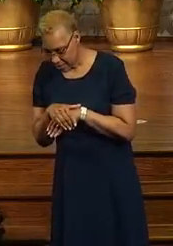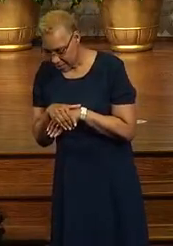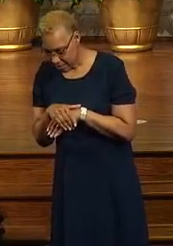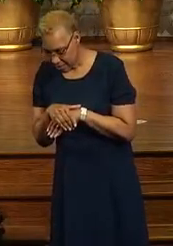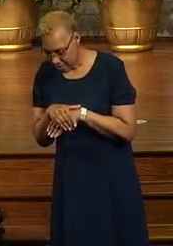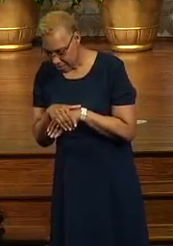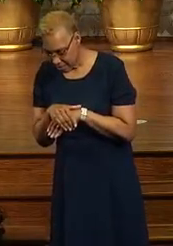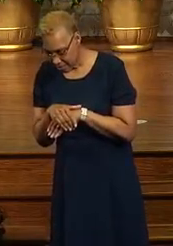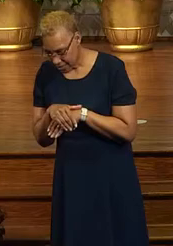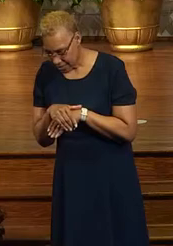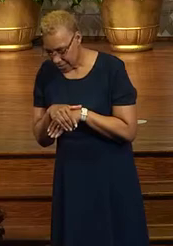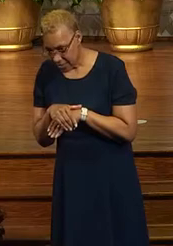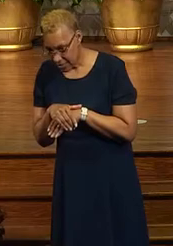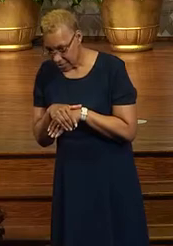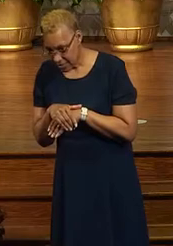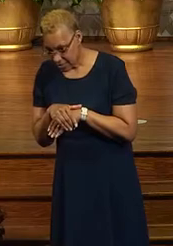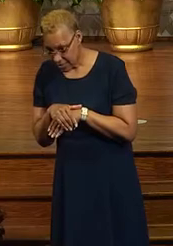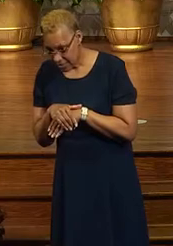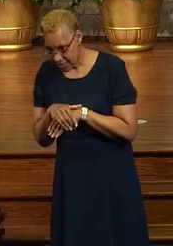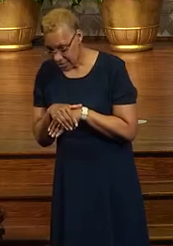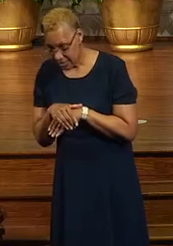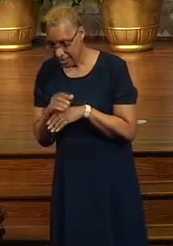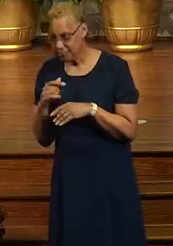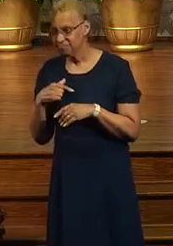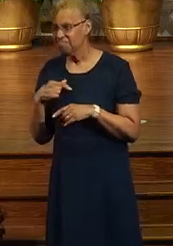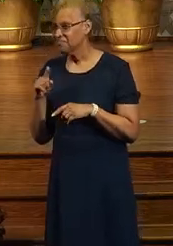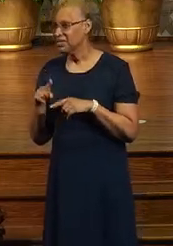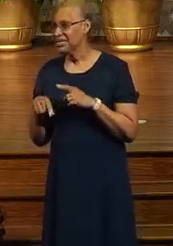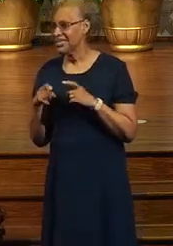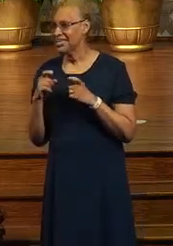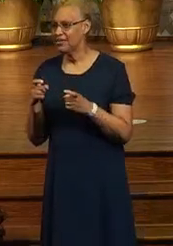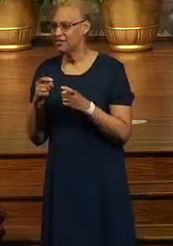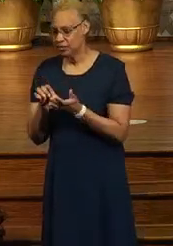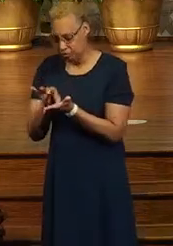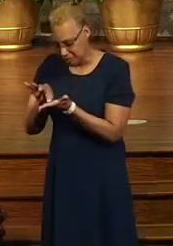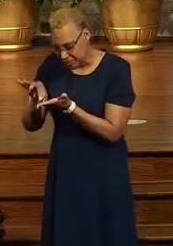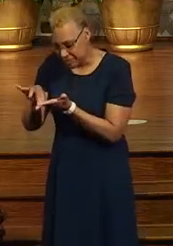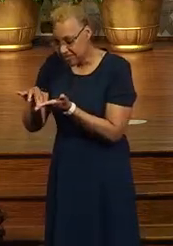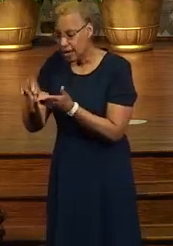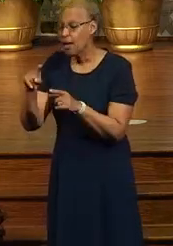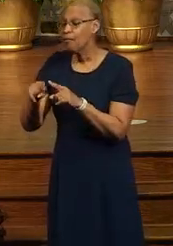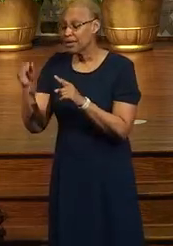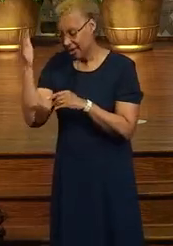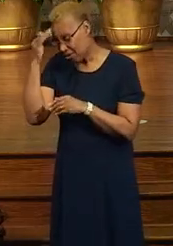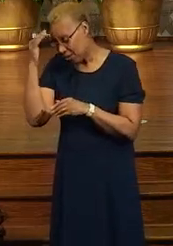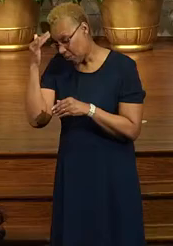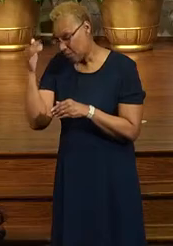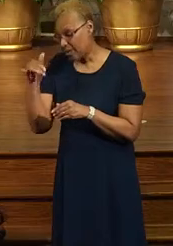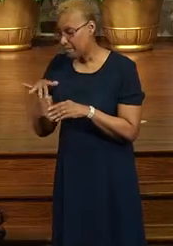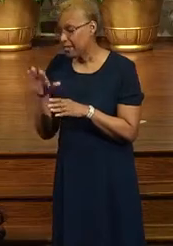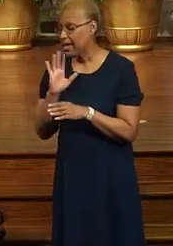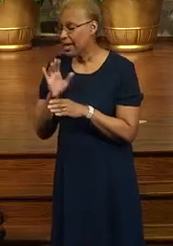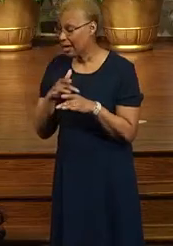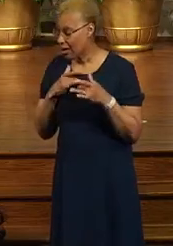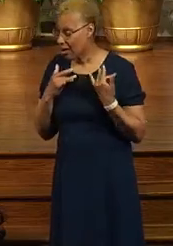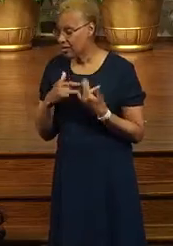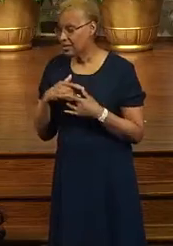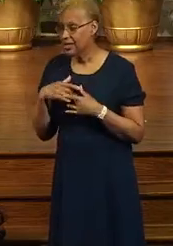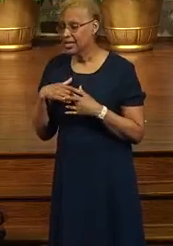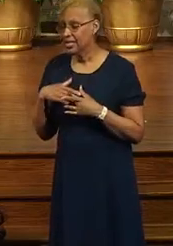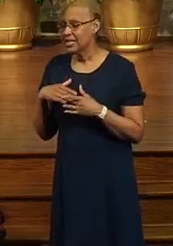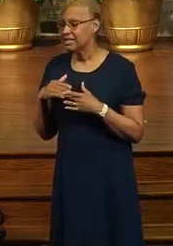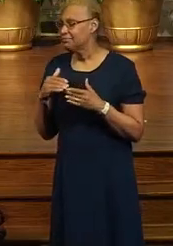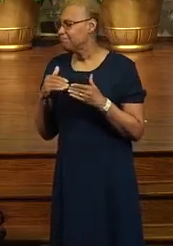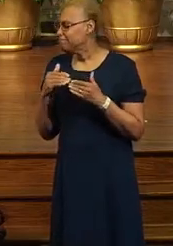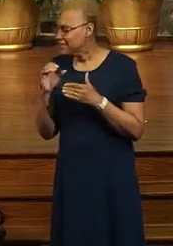I can't give you facts right now. If you ask me, Pastor, how do you know? But I know in my heart that next Sabbath communion is